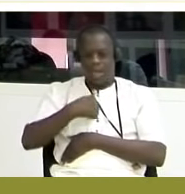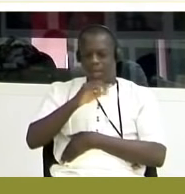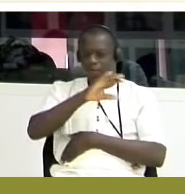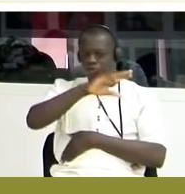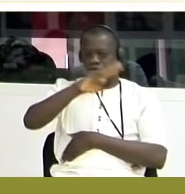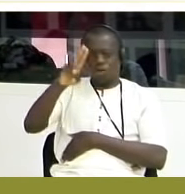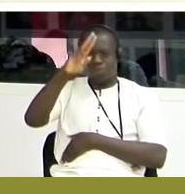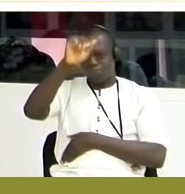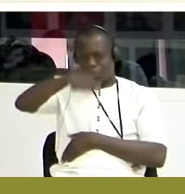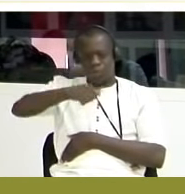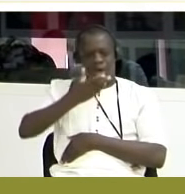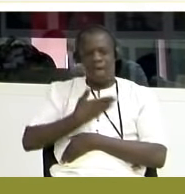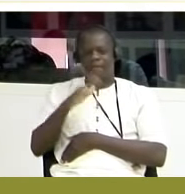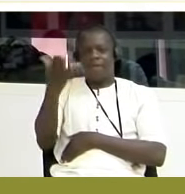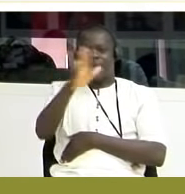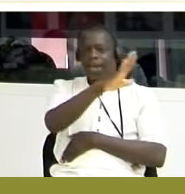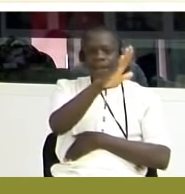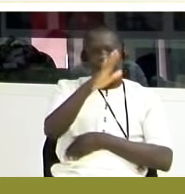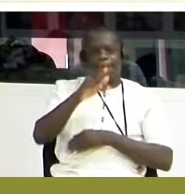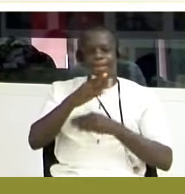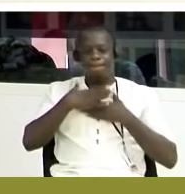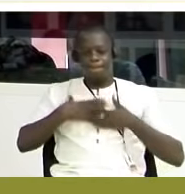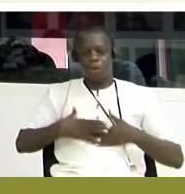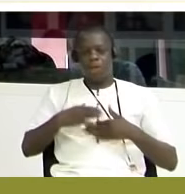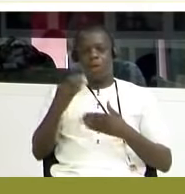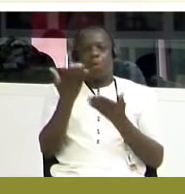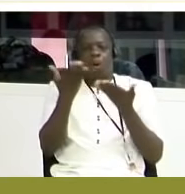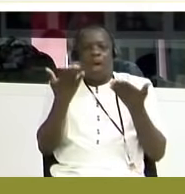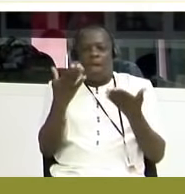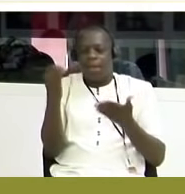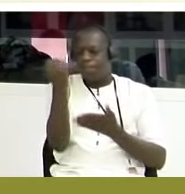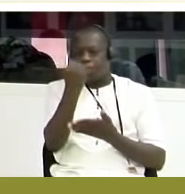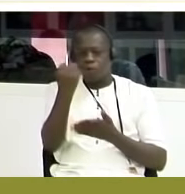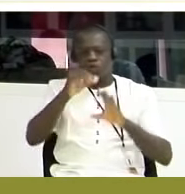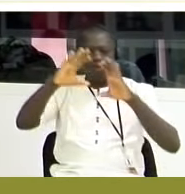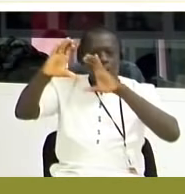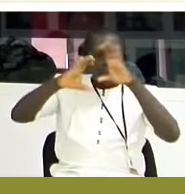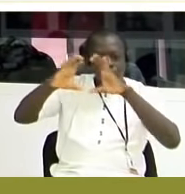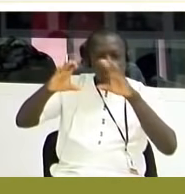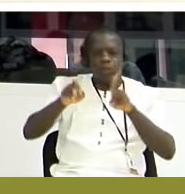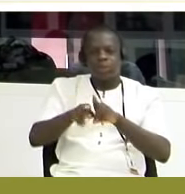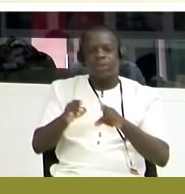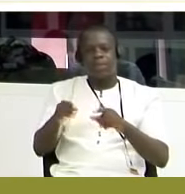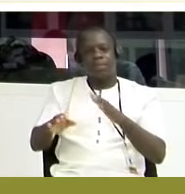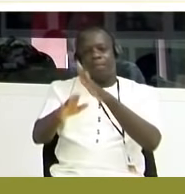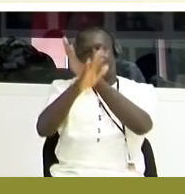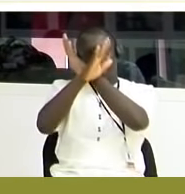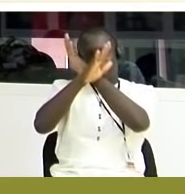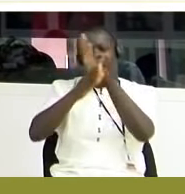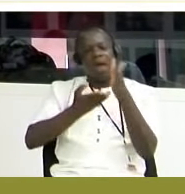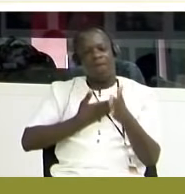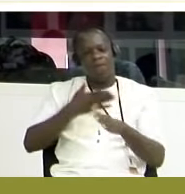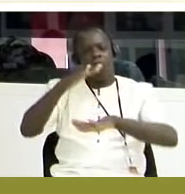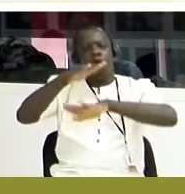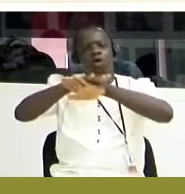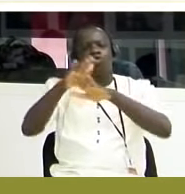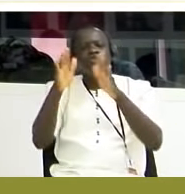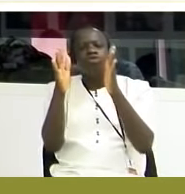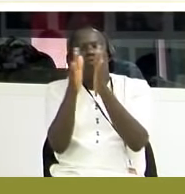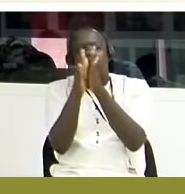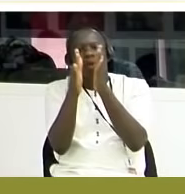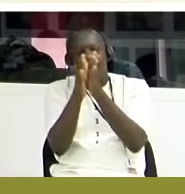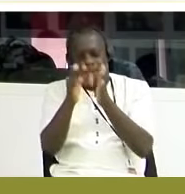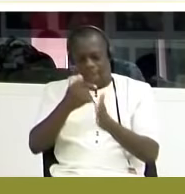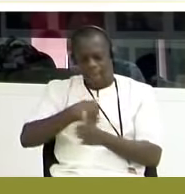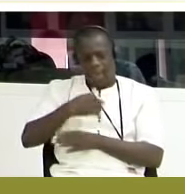because the communication was cut off until Sunday, When I called the Fajara